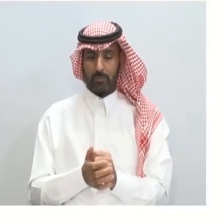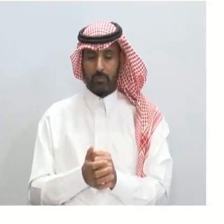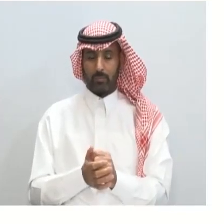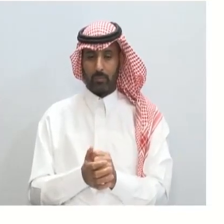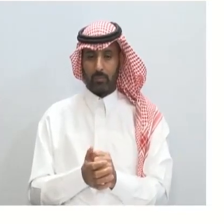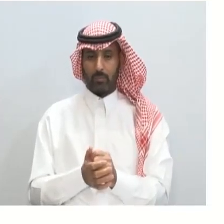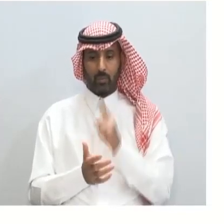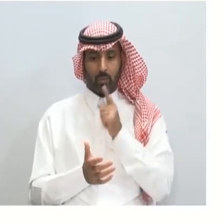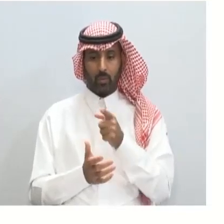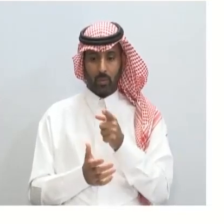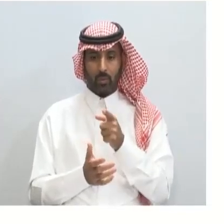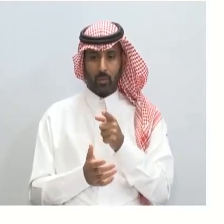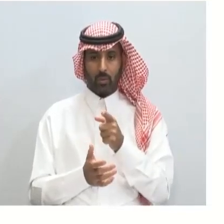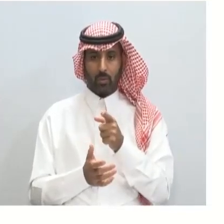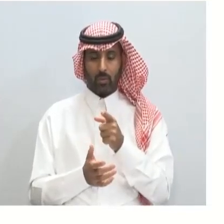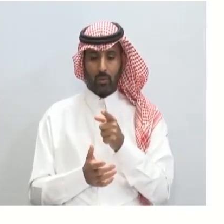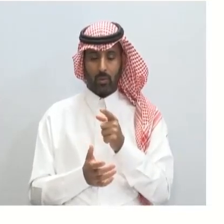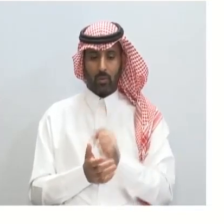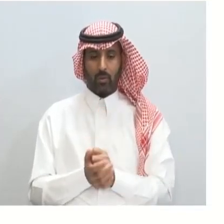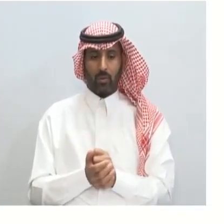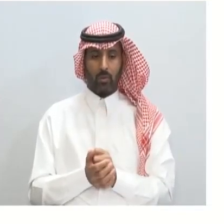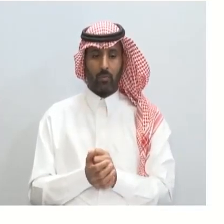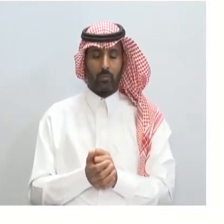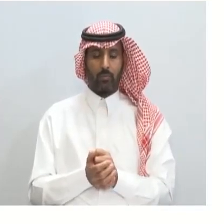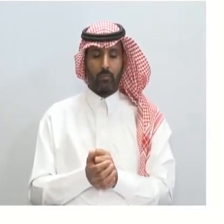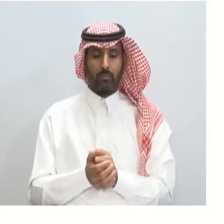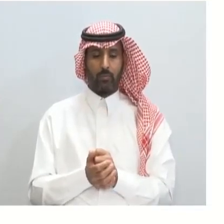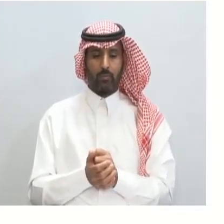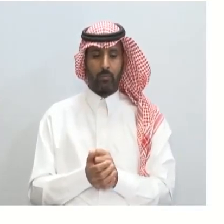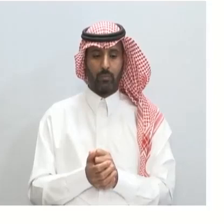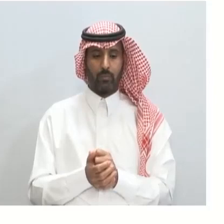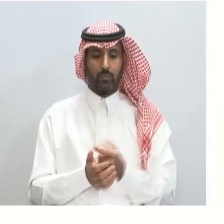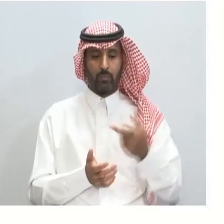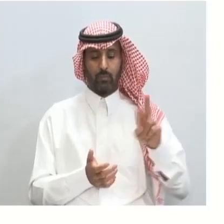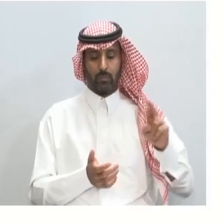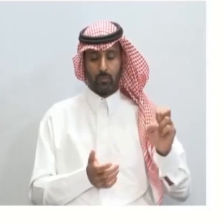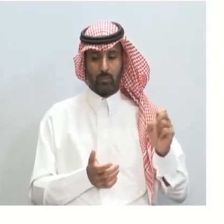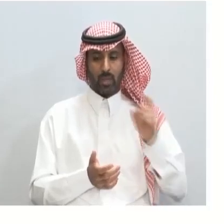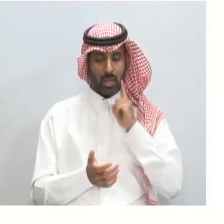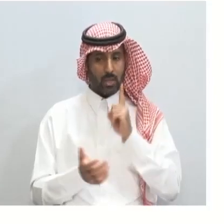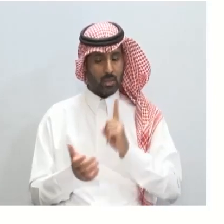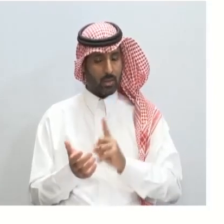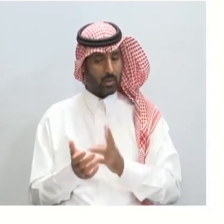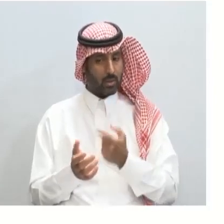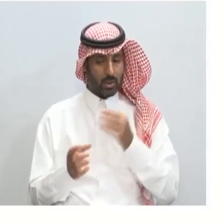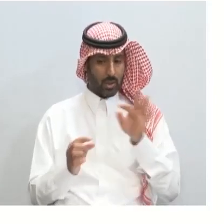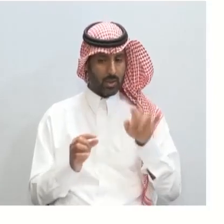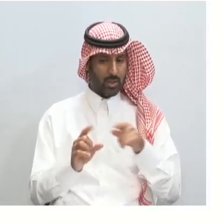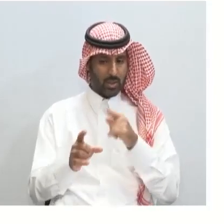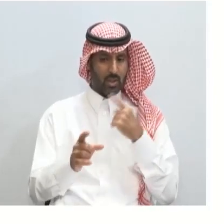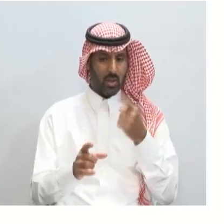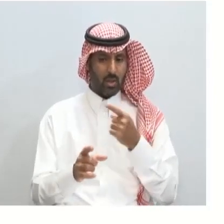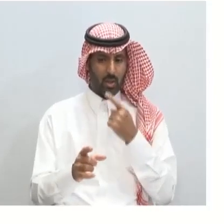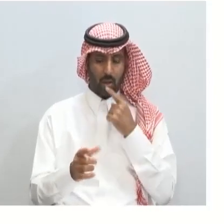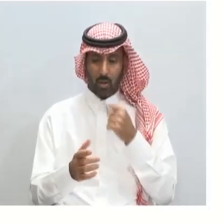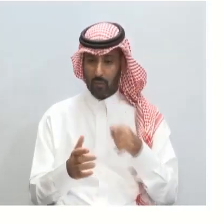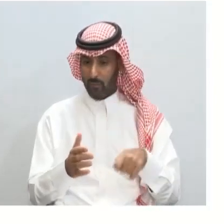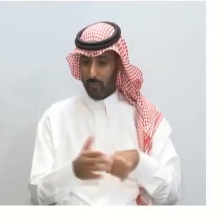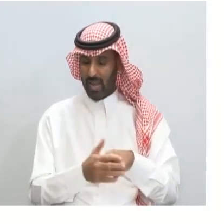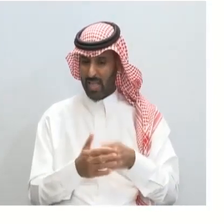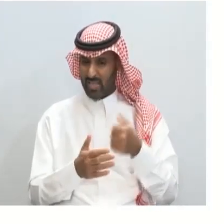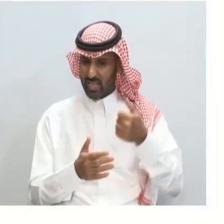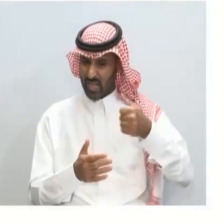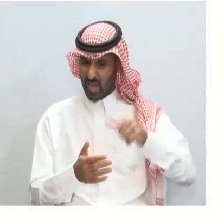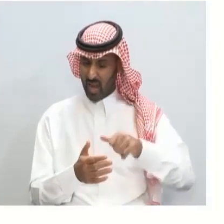when you say the referee's call, it means that his decision about a play, a foul or a penalty